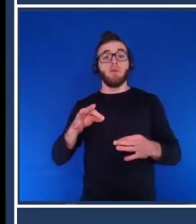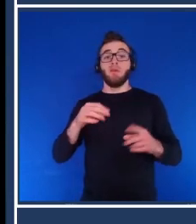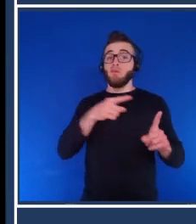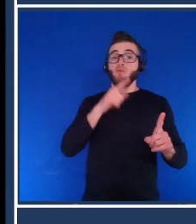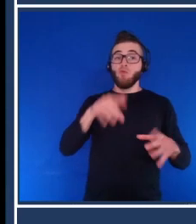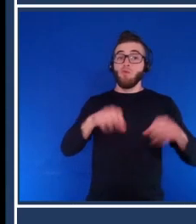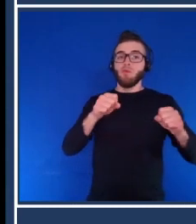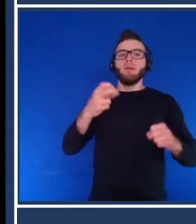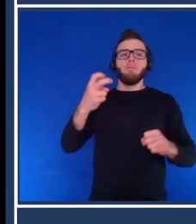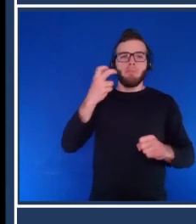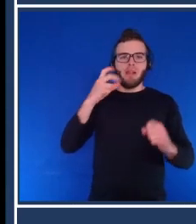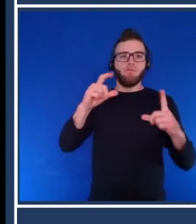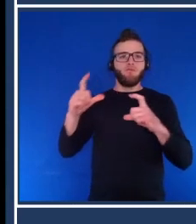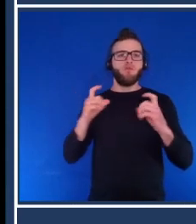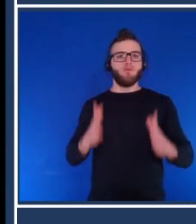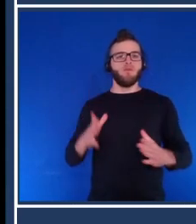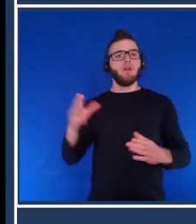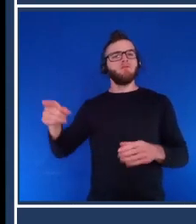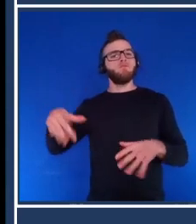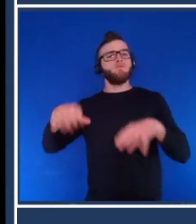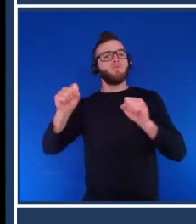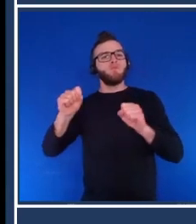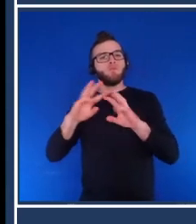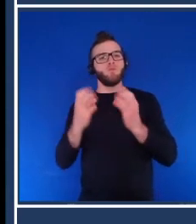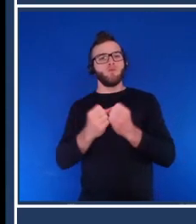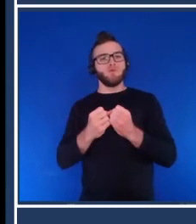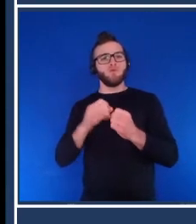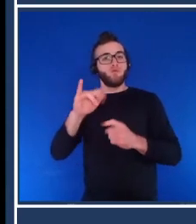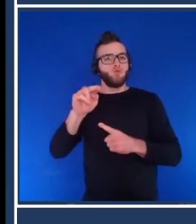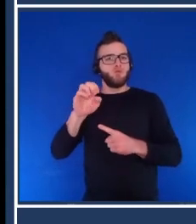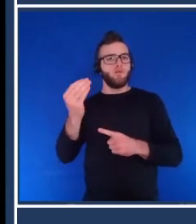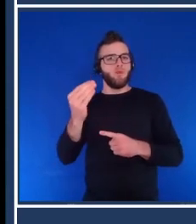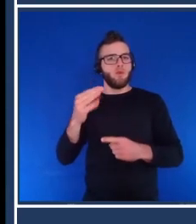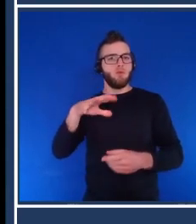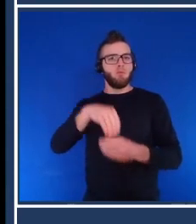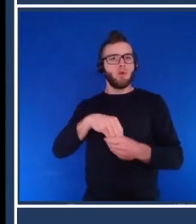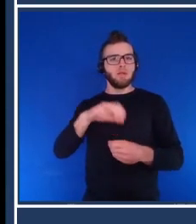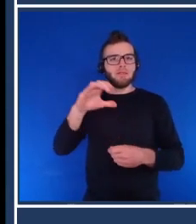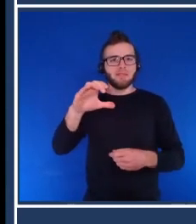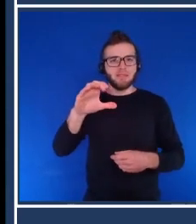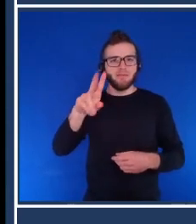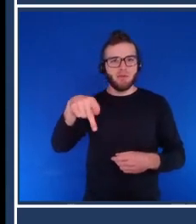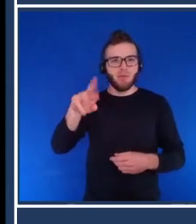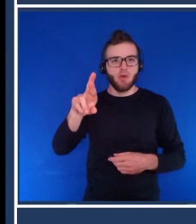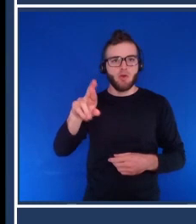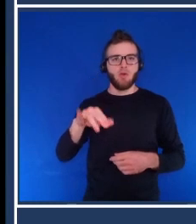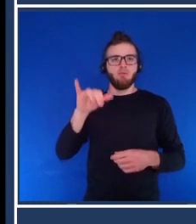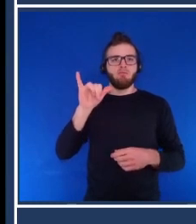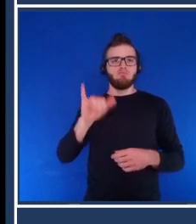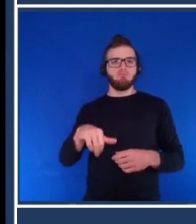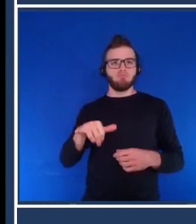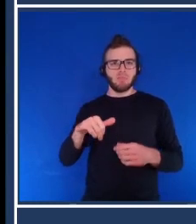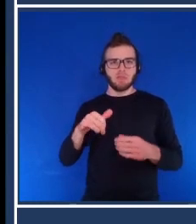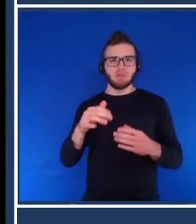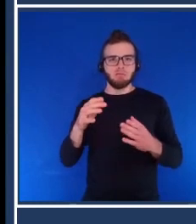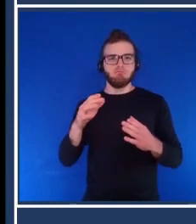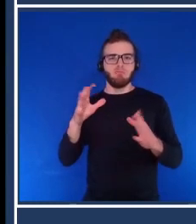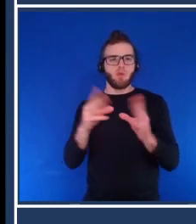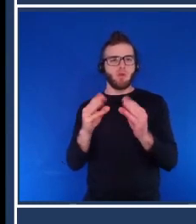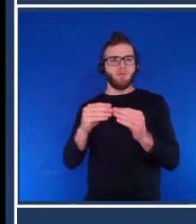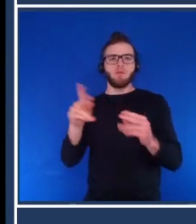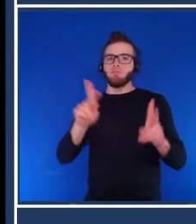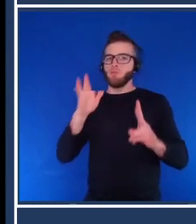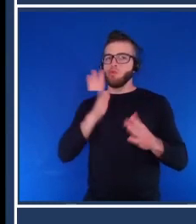on June 14th as part of CVPR, which is the leading computer vision conference, where researchers will share the results of their